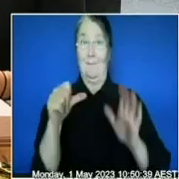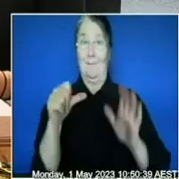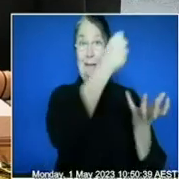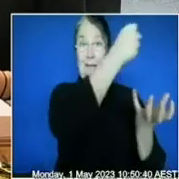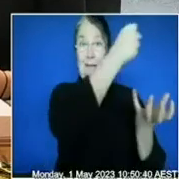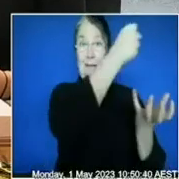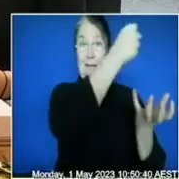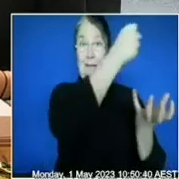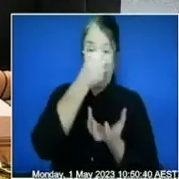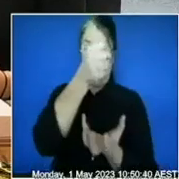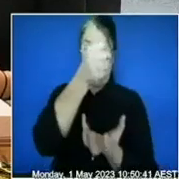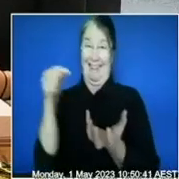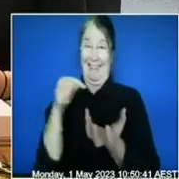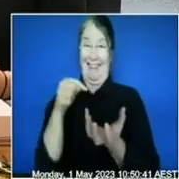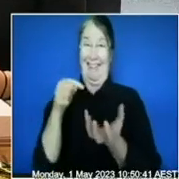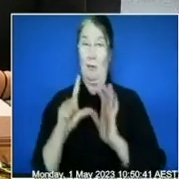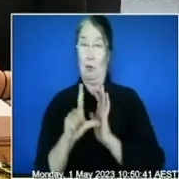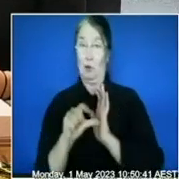you wanted to?